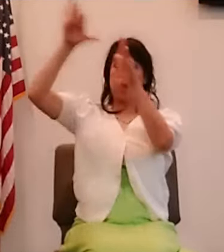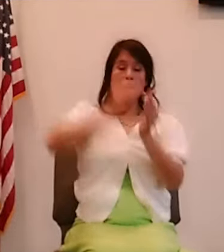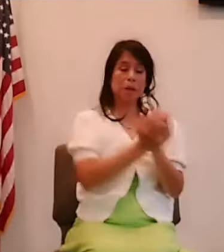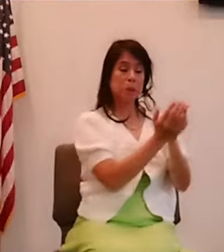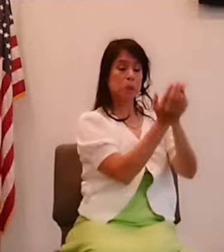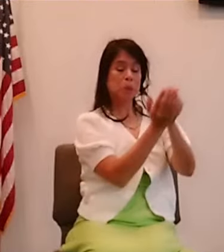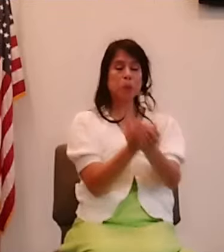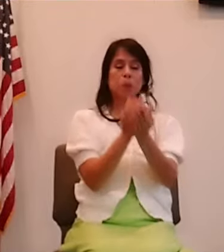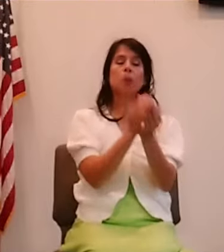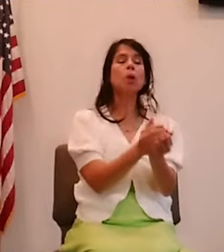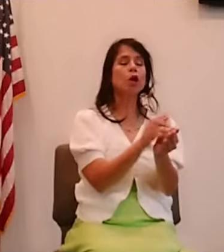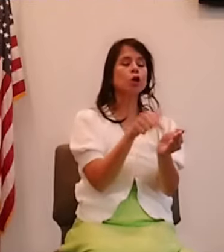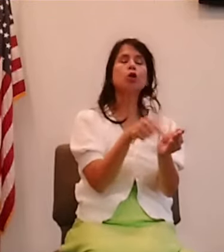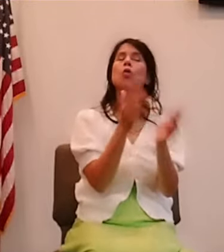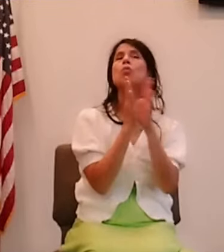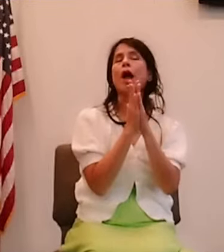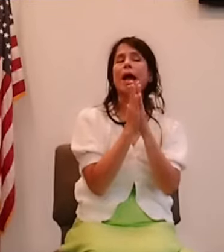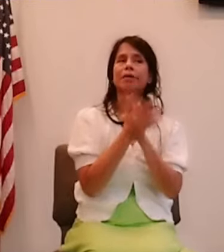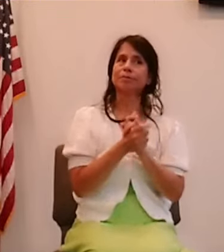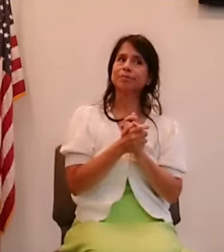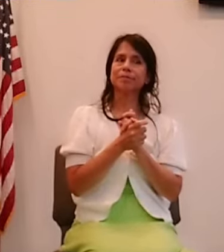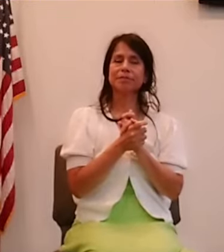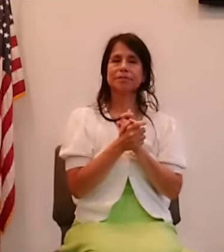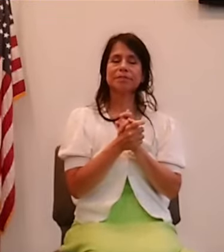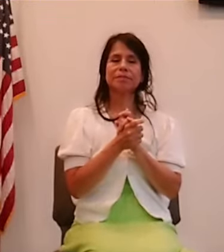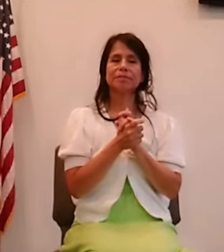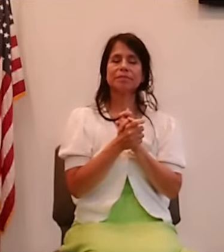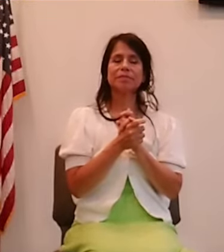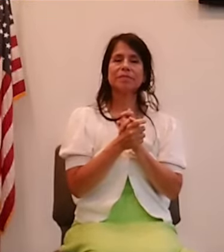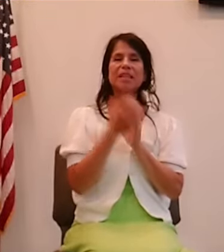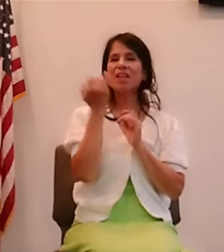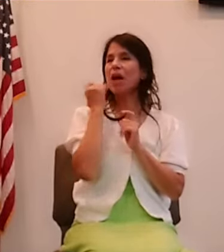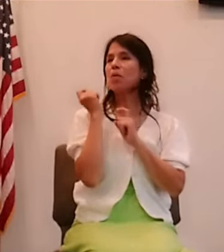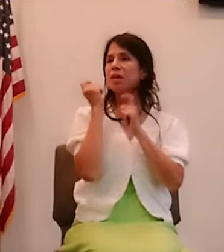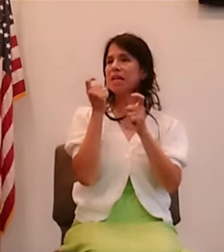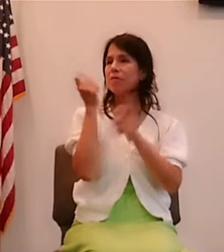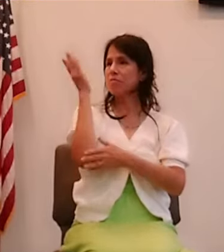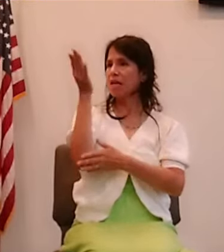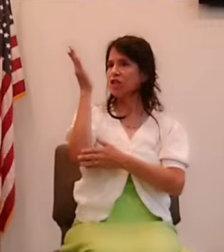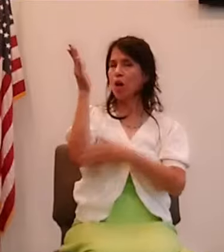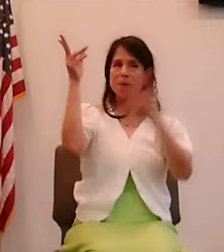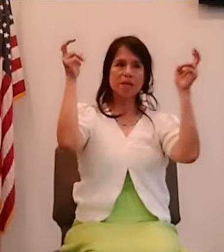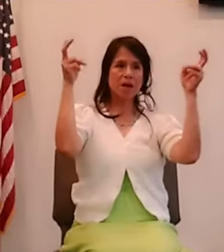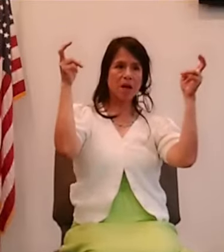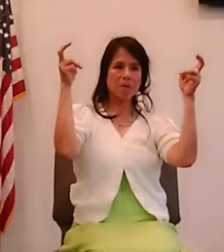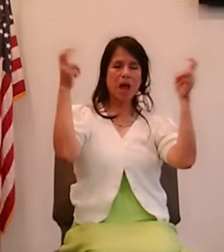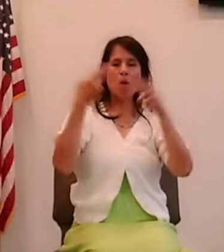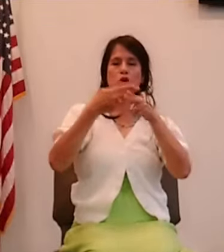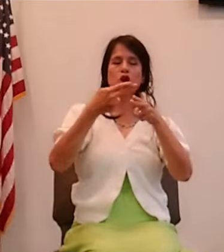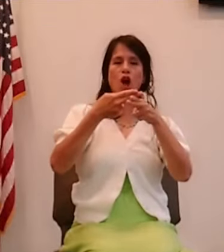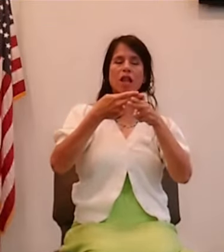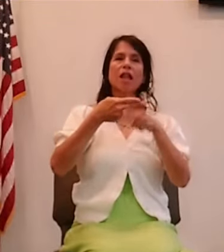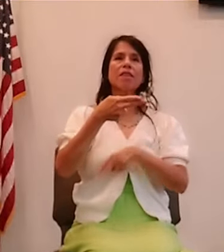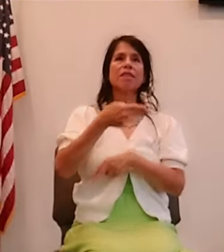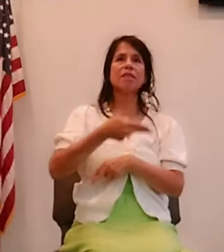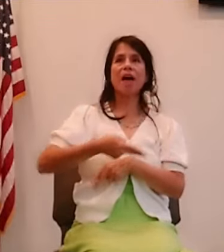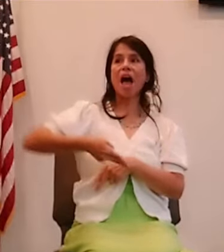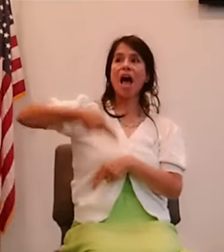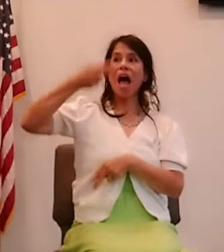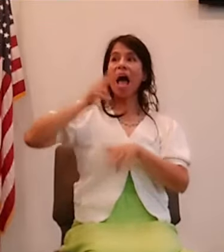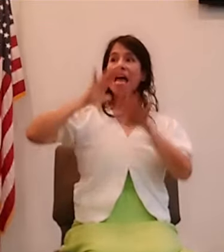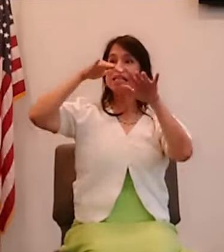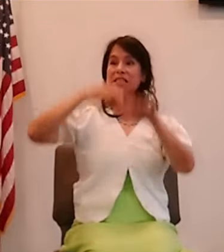If there were a title, say, to a talk like this, you could call it the high seas of life. And